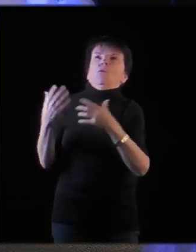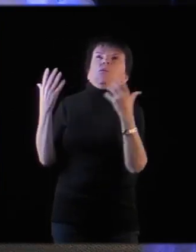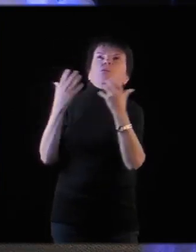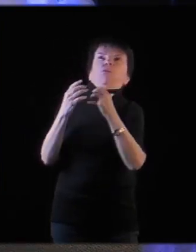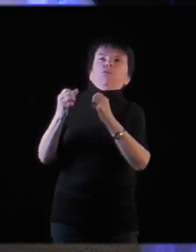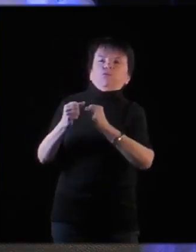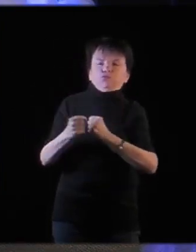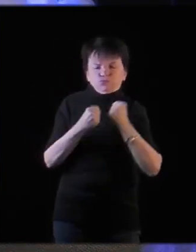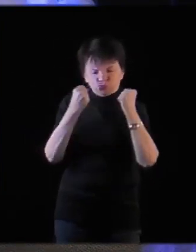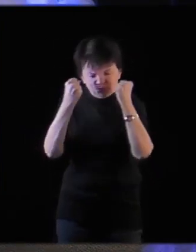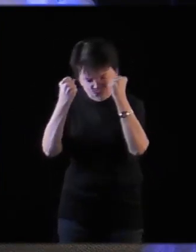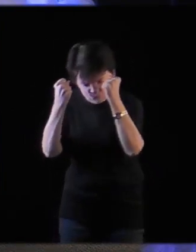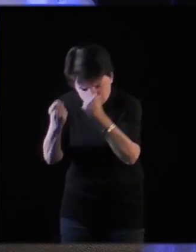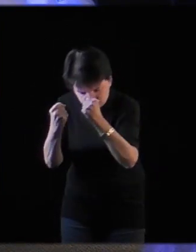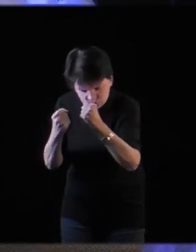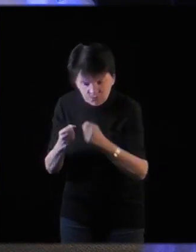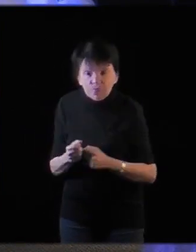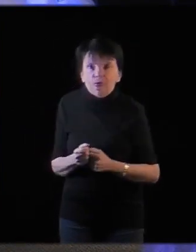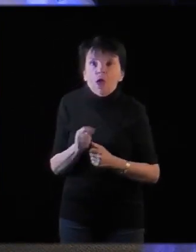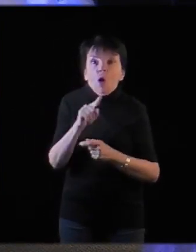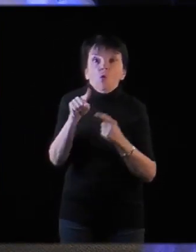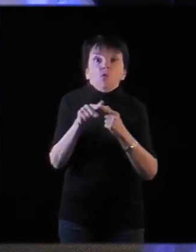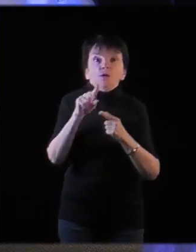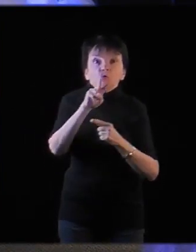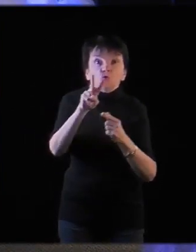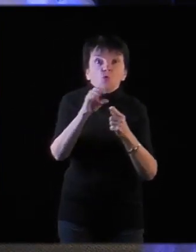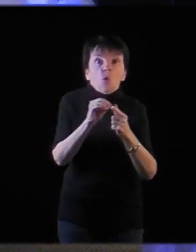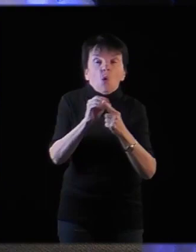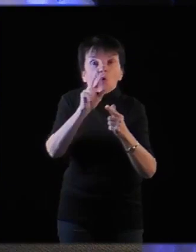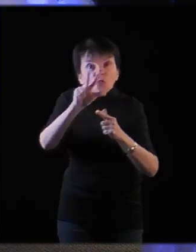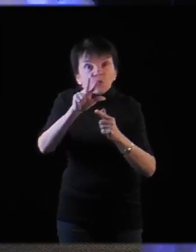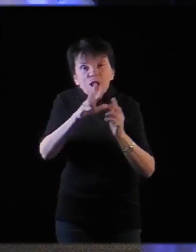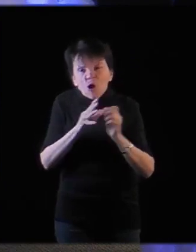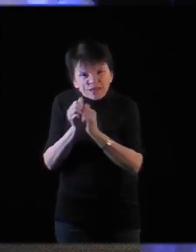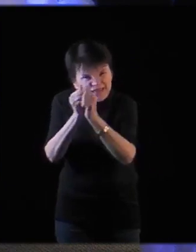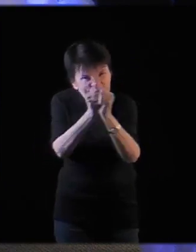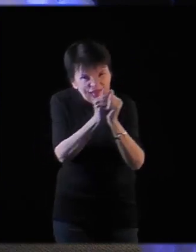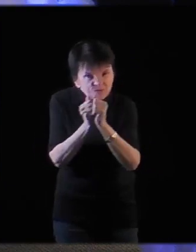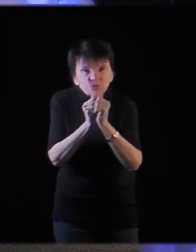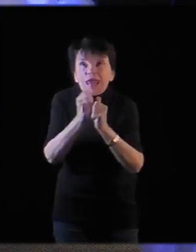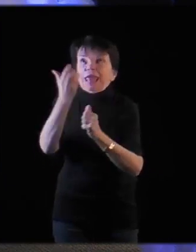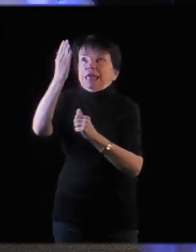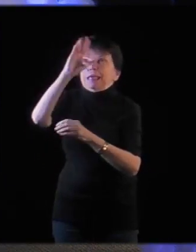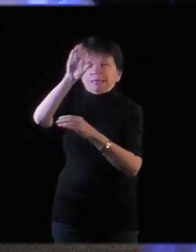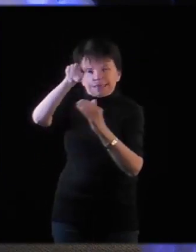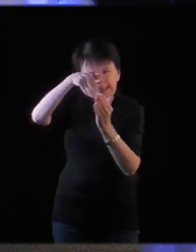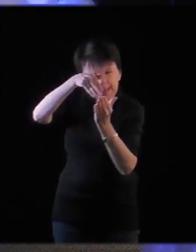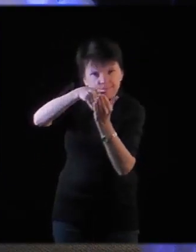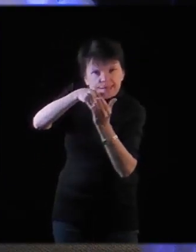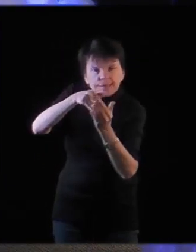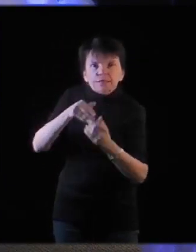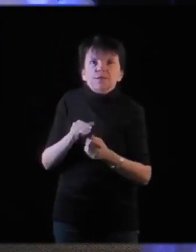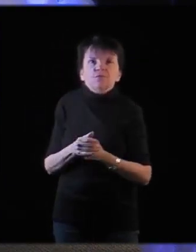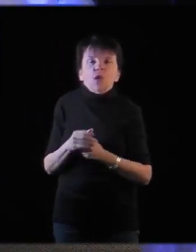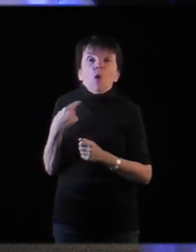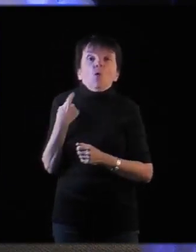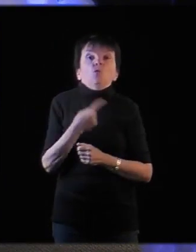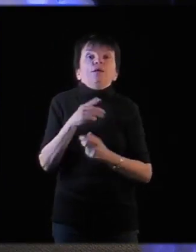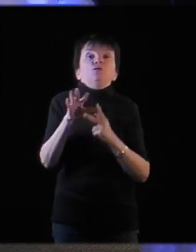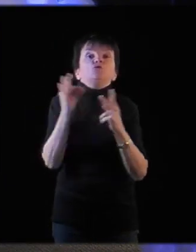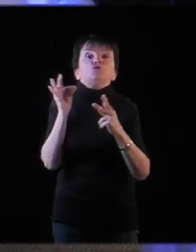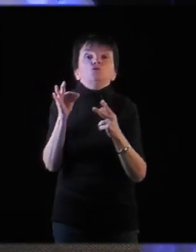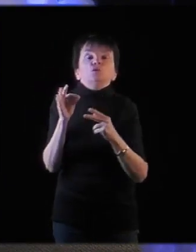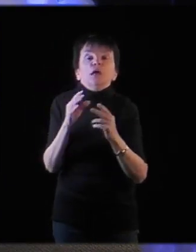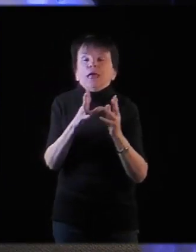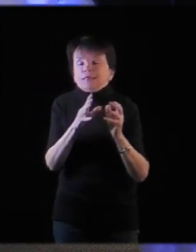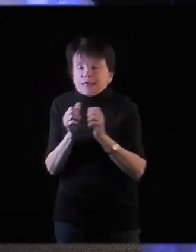things about what God says. When two or three are gathered in his name, he is there in the midst of them. When we choose to gather, when